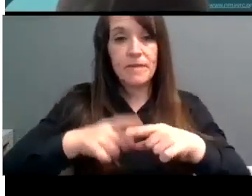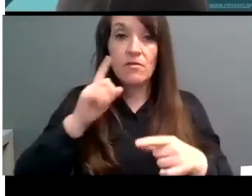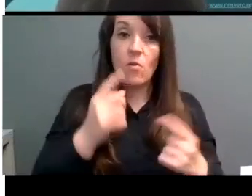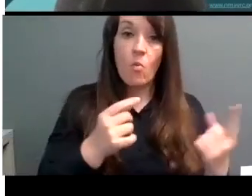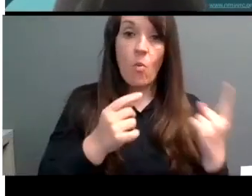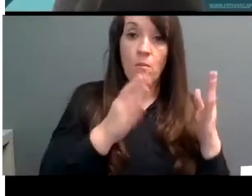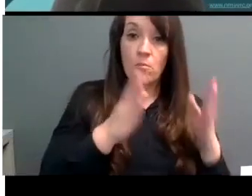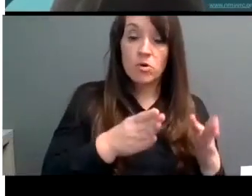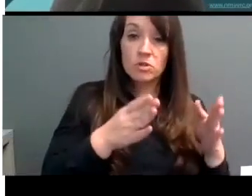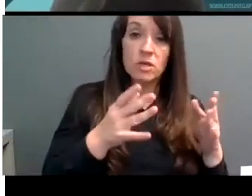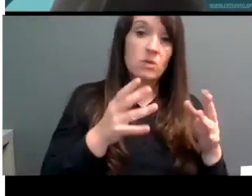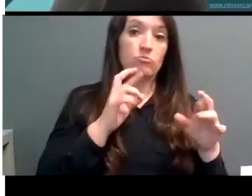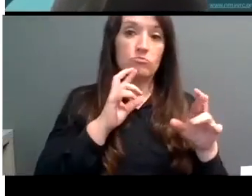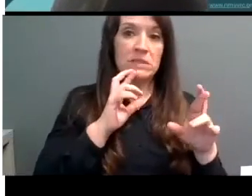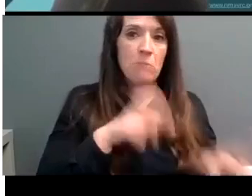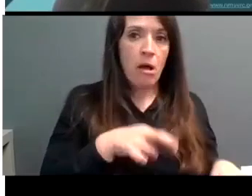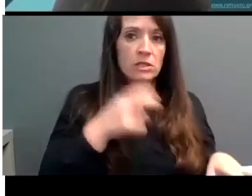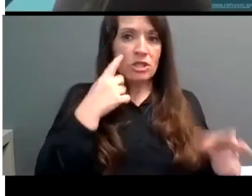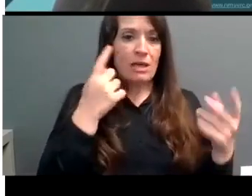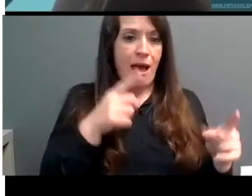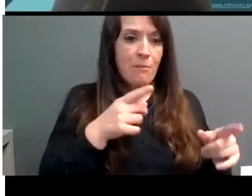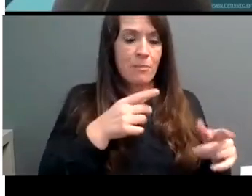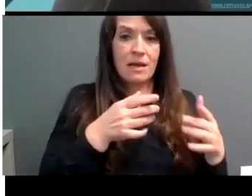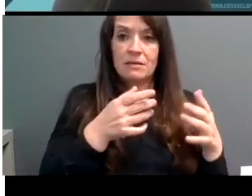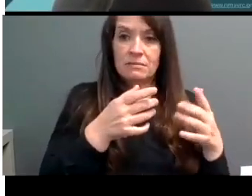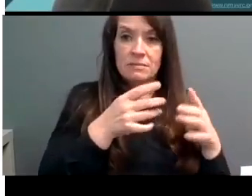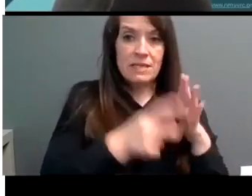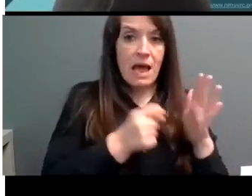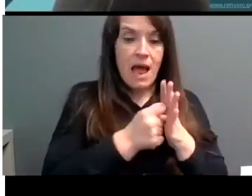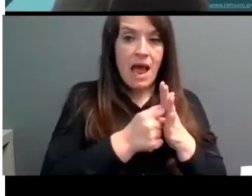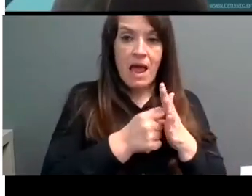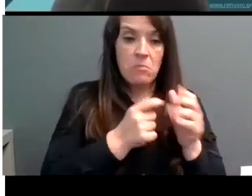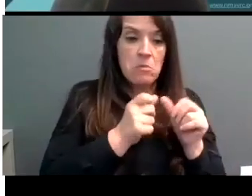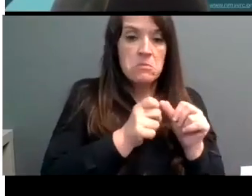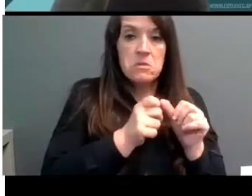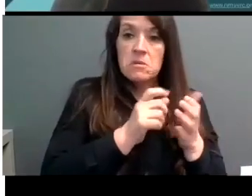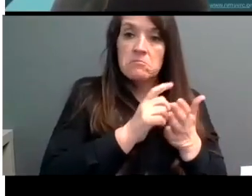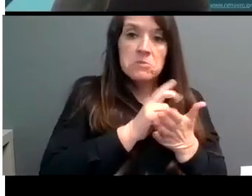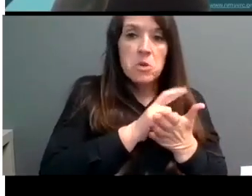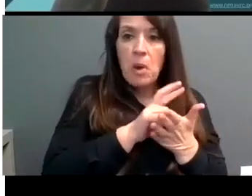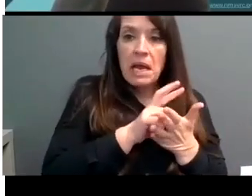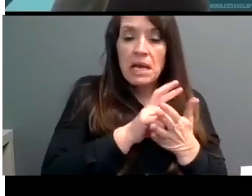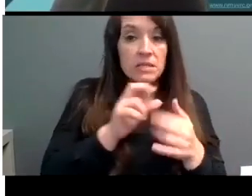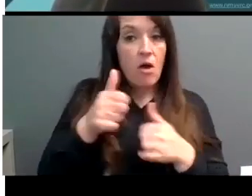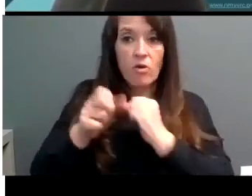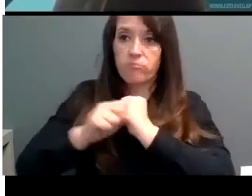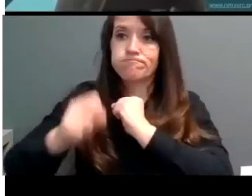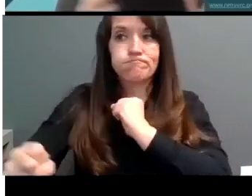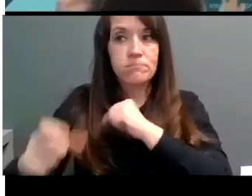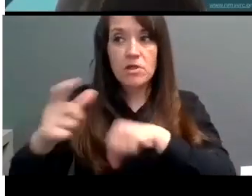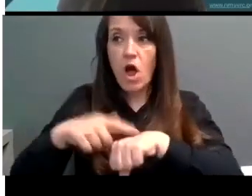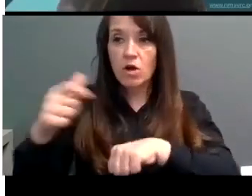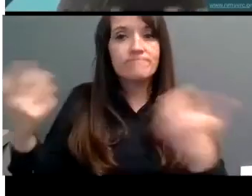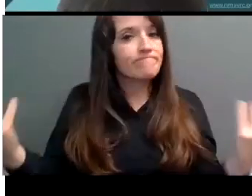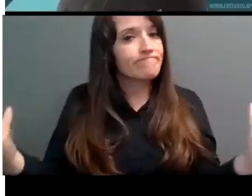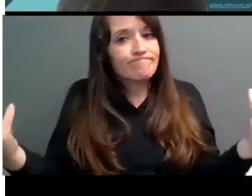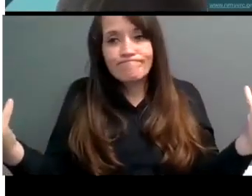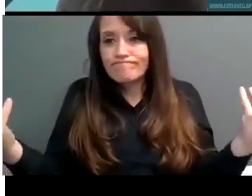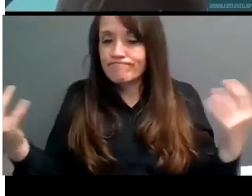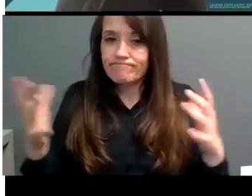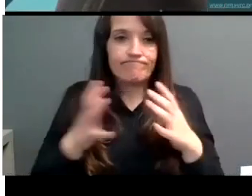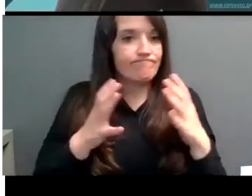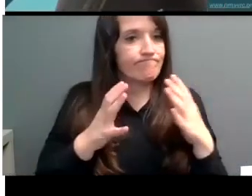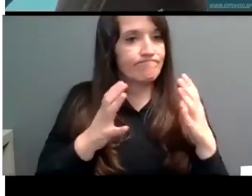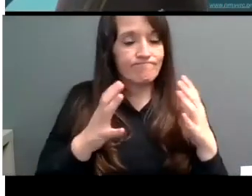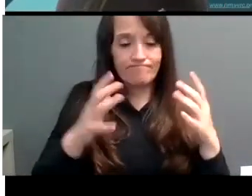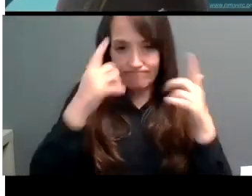of weeks, whereas for some others, it may be much longer. And that's okay. There's no right or wrong way. We only kind of make these phases in